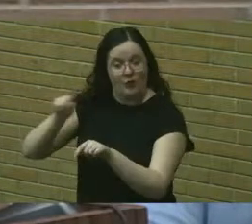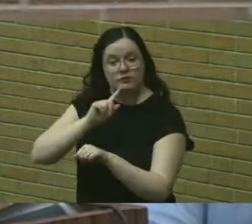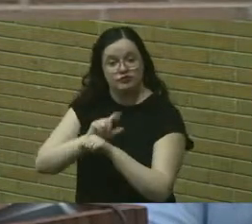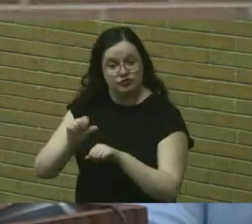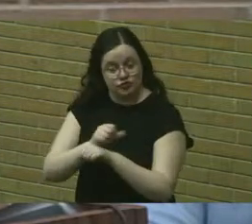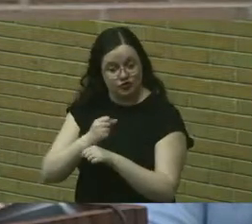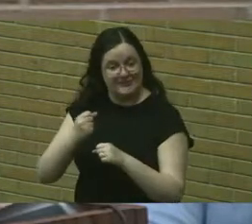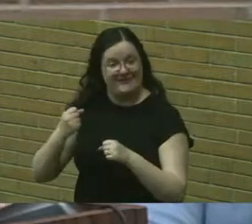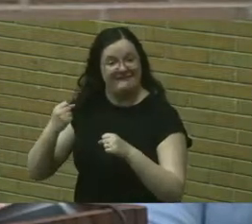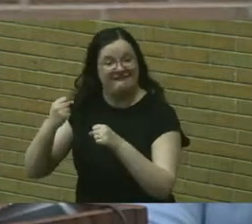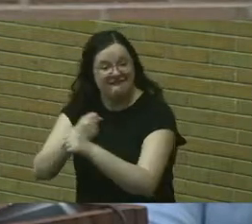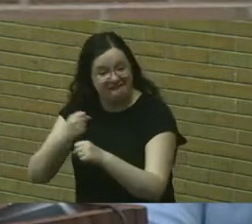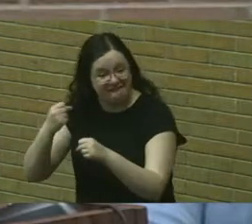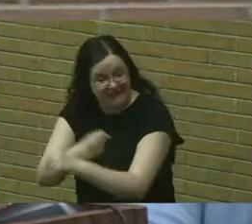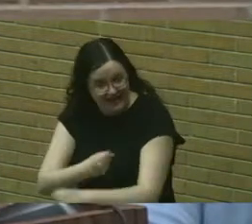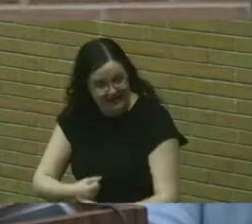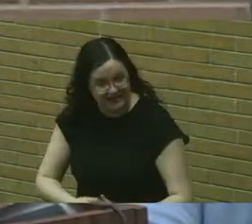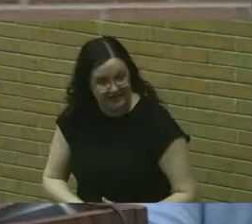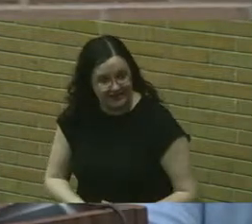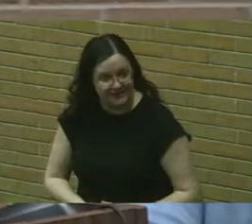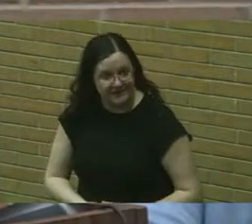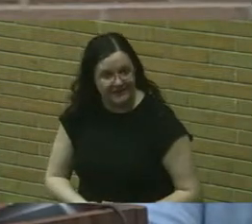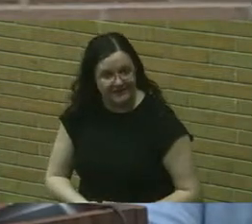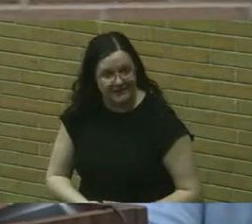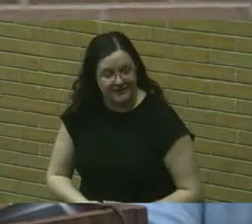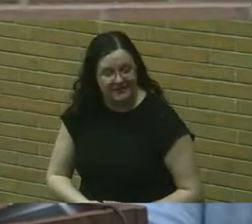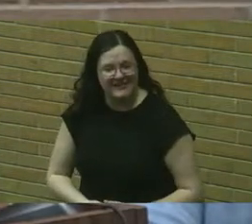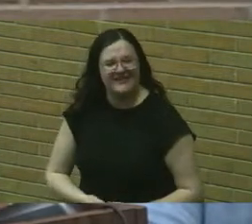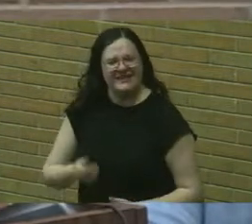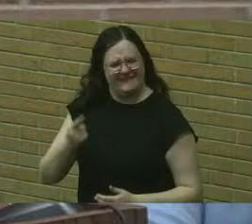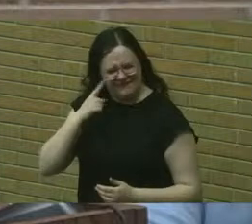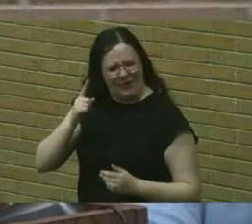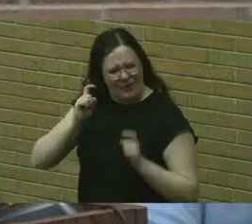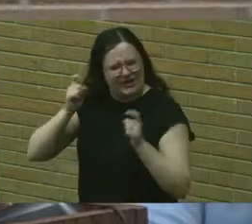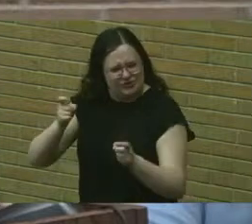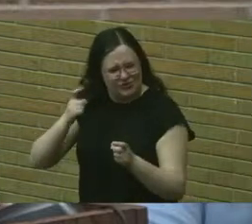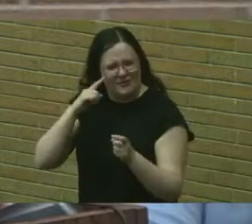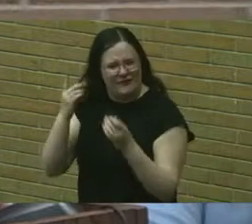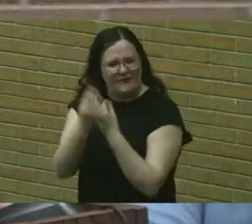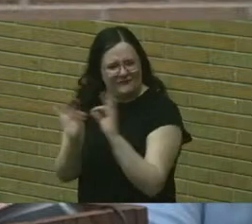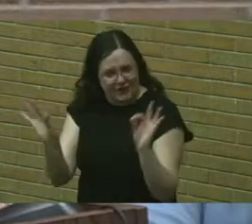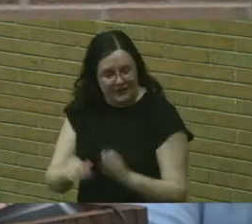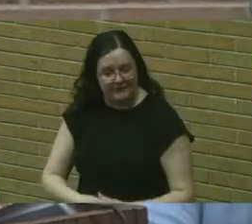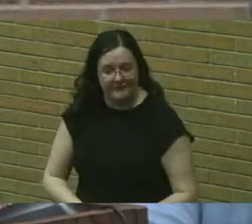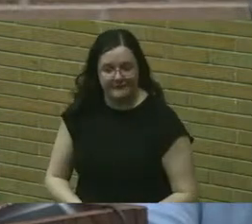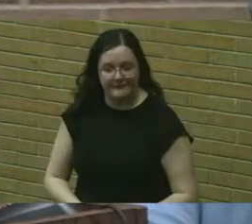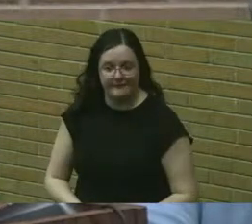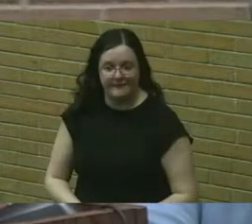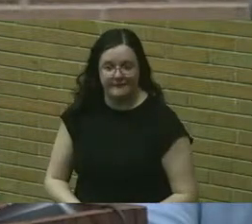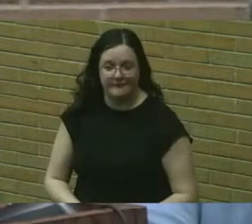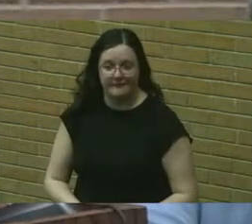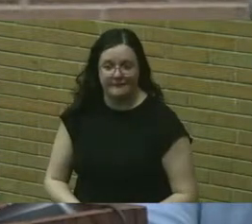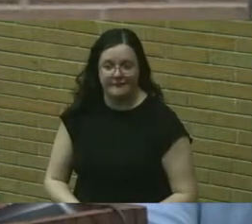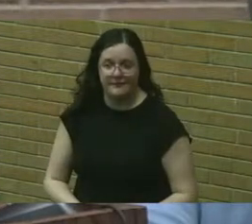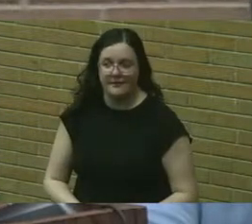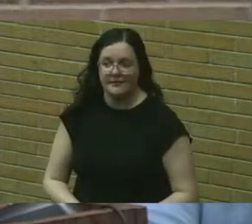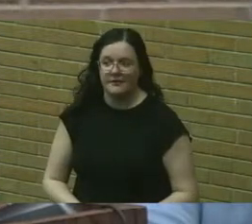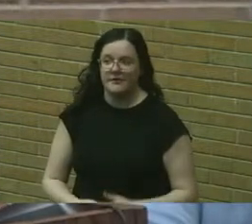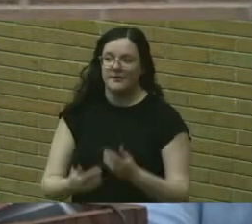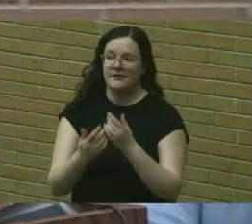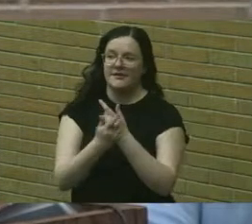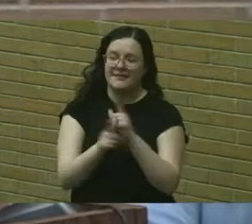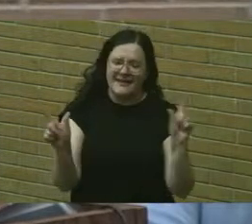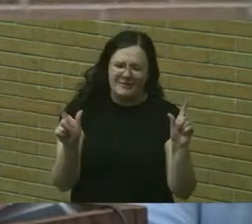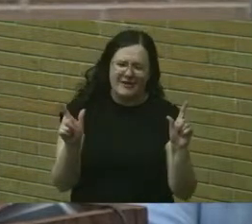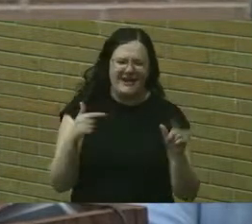any way possible that they can to contribute for the freedom and liberty. I have served in political leadership of a party for the